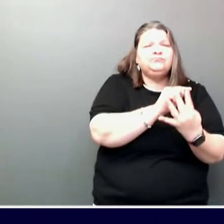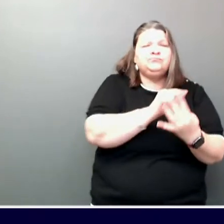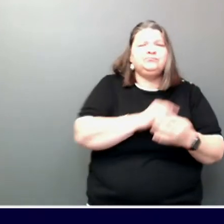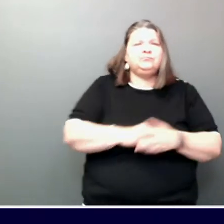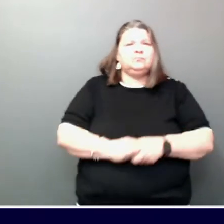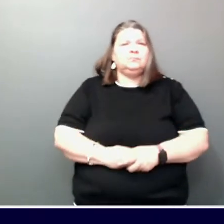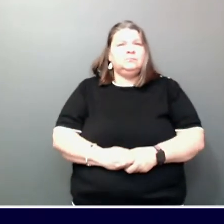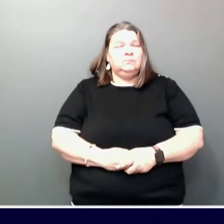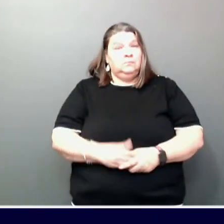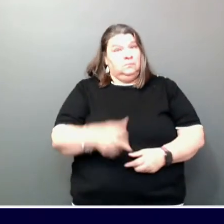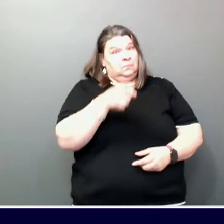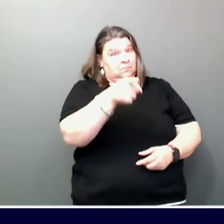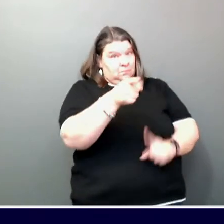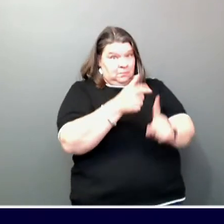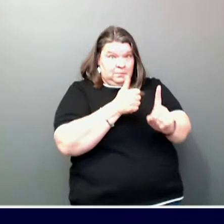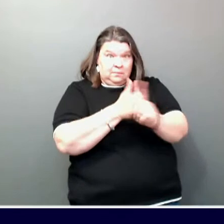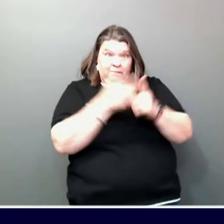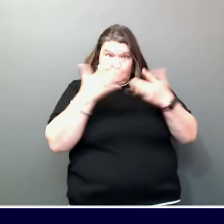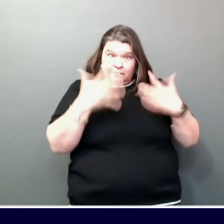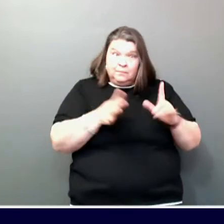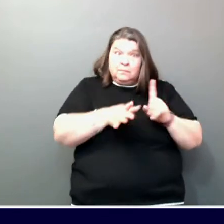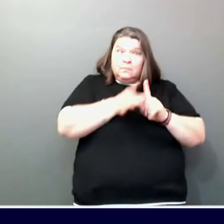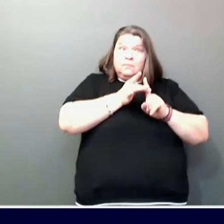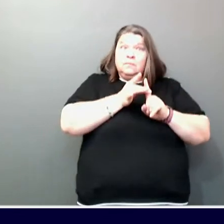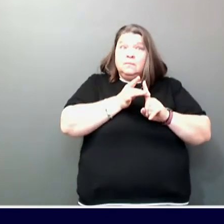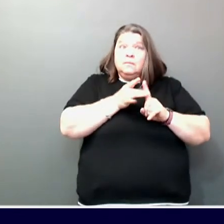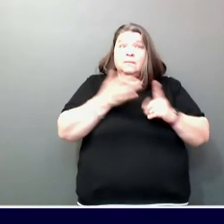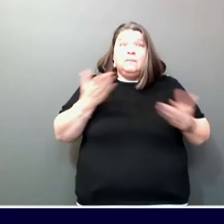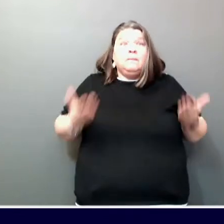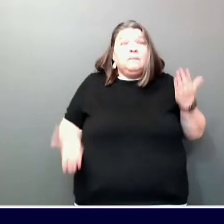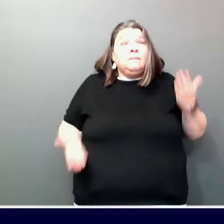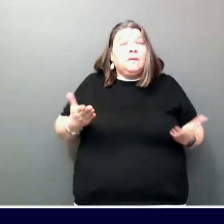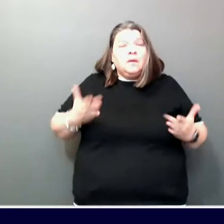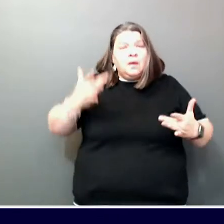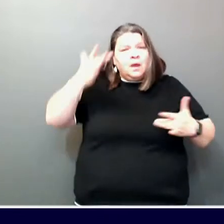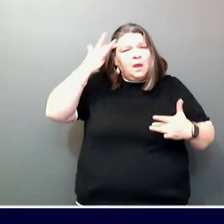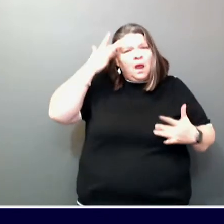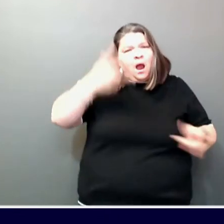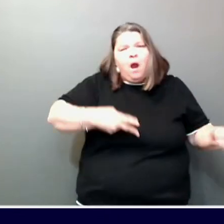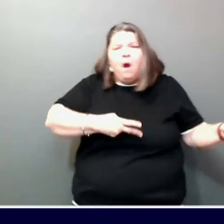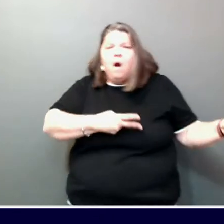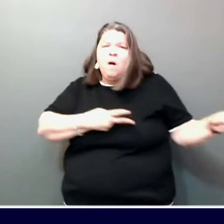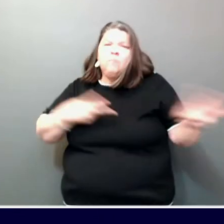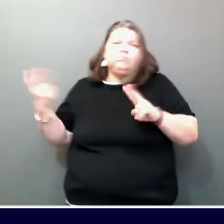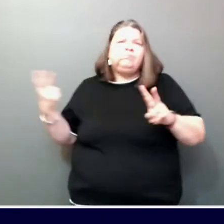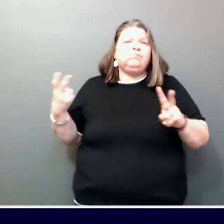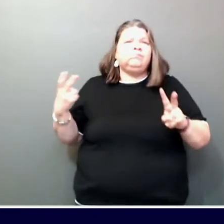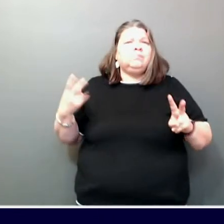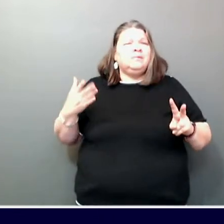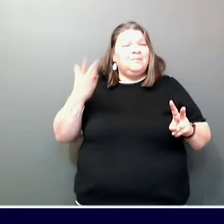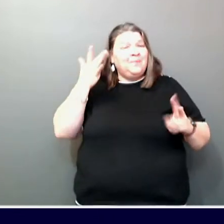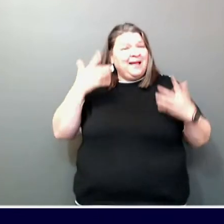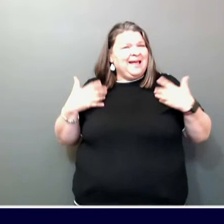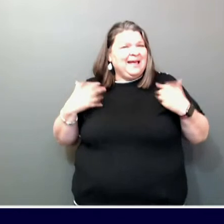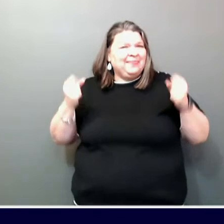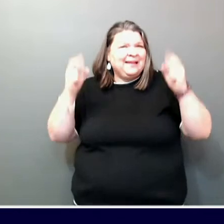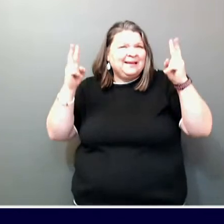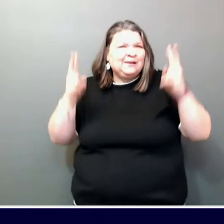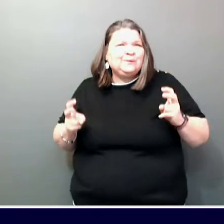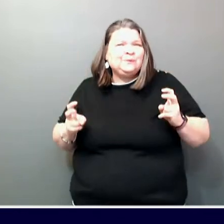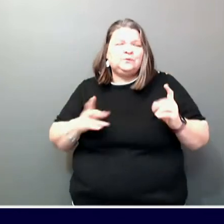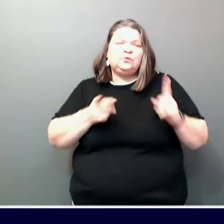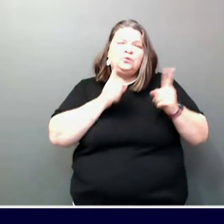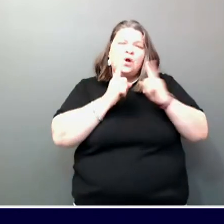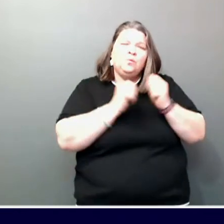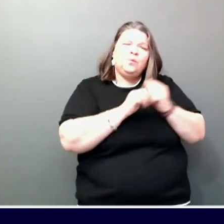and you are at risk for a severe disease, the Maine CDC recommends that you contact your healthcare provider to